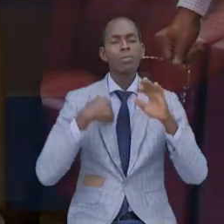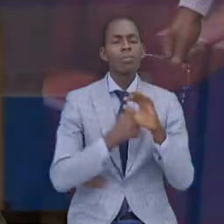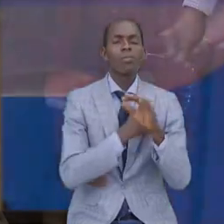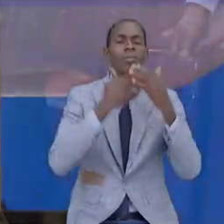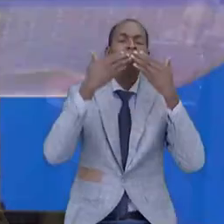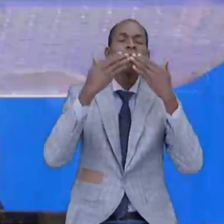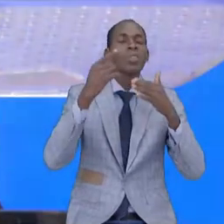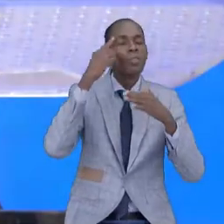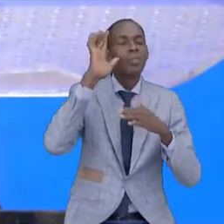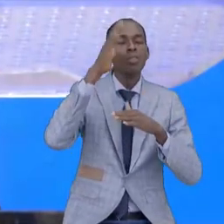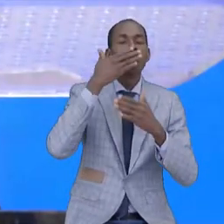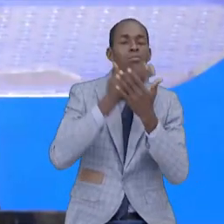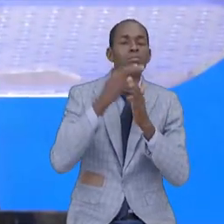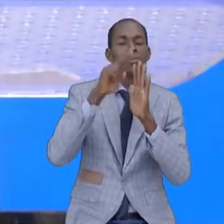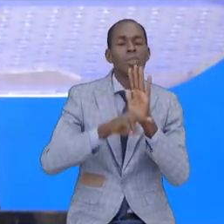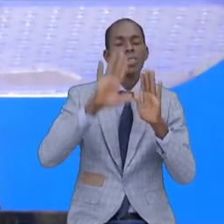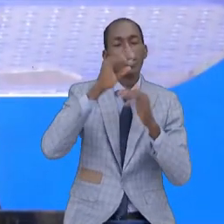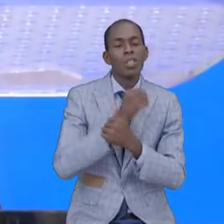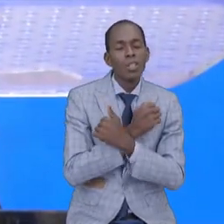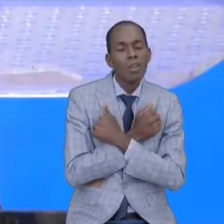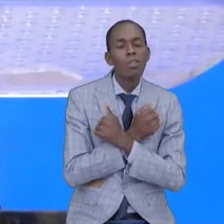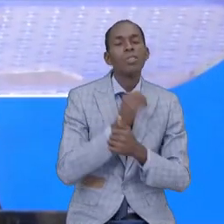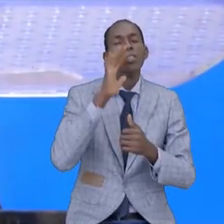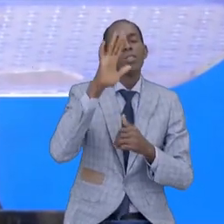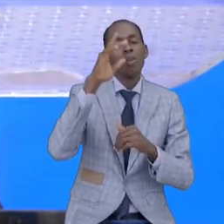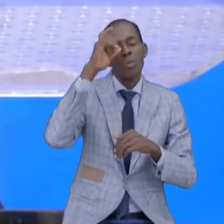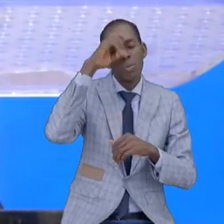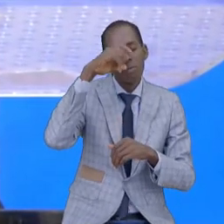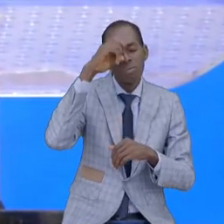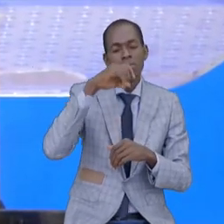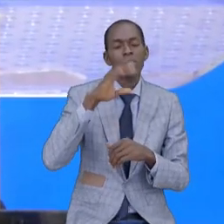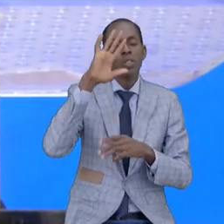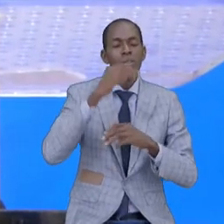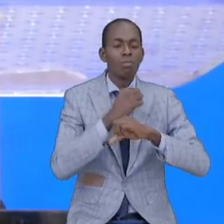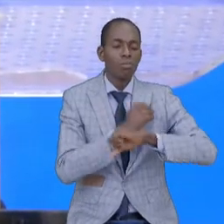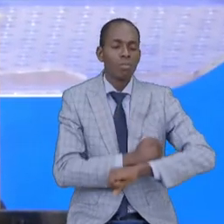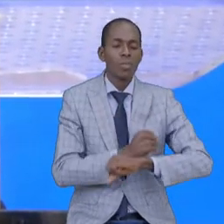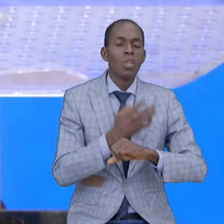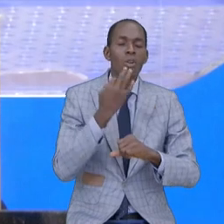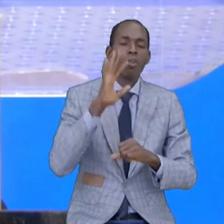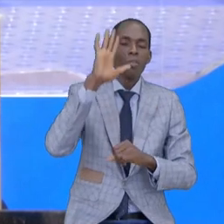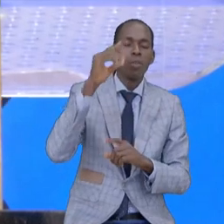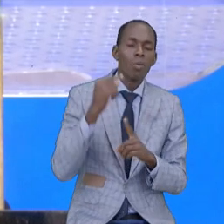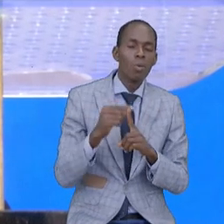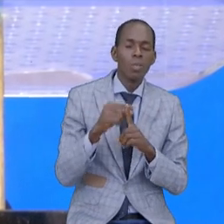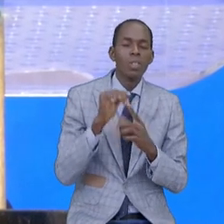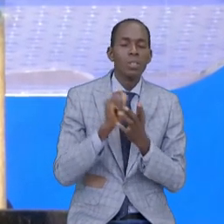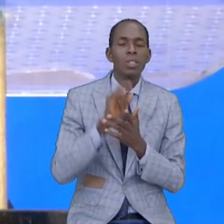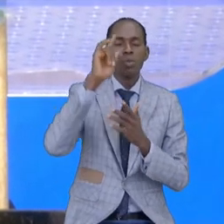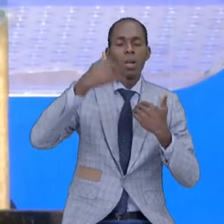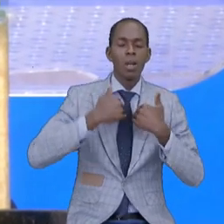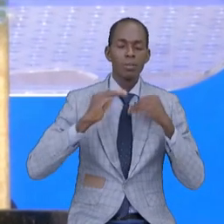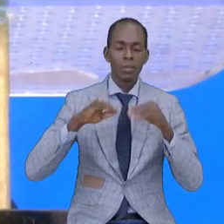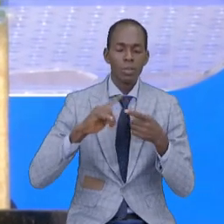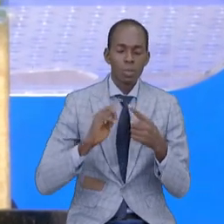for your goodness, for your love, and for your wisdom, the preservation of your word that you have given to us.